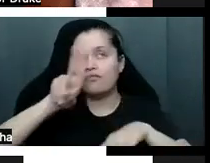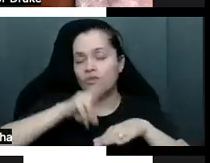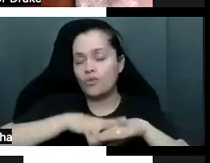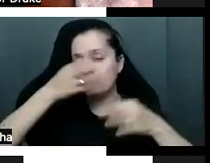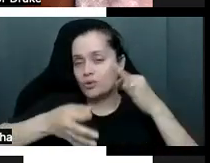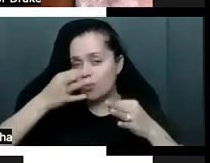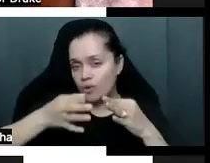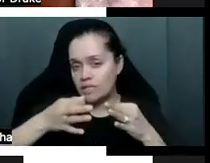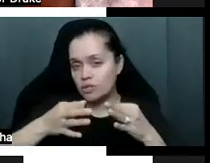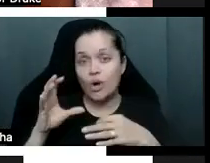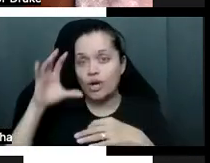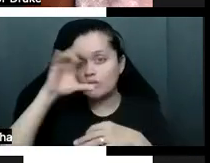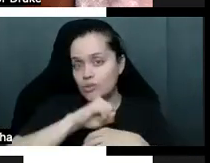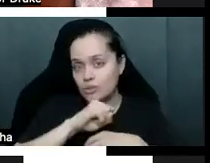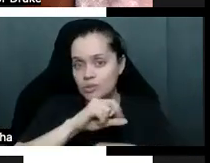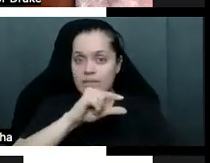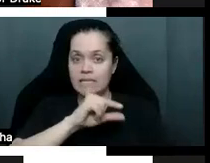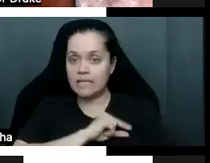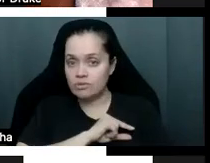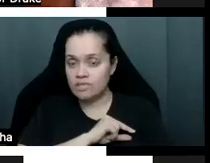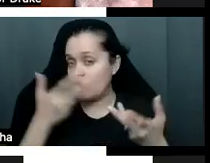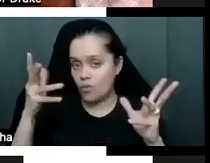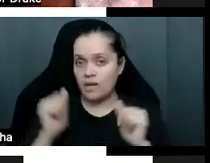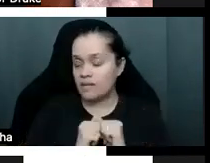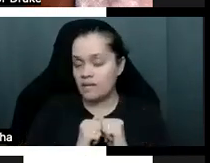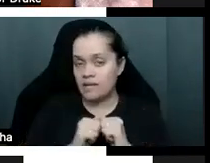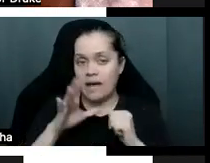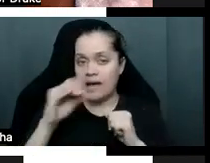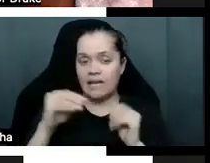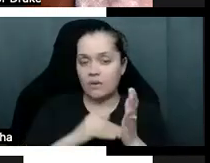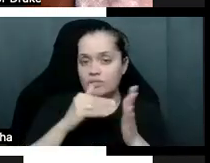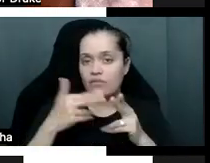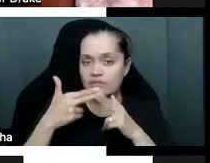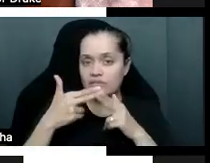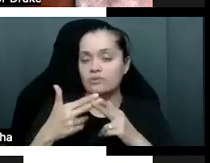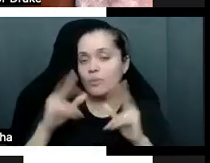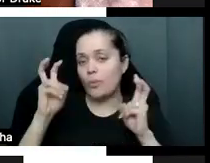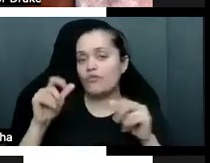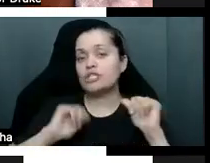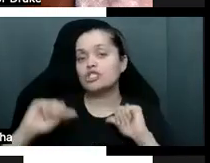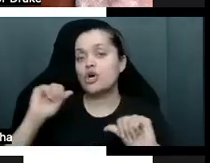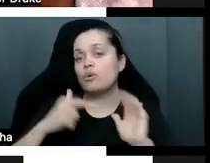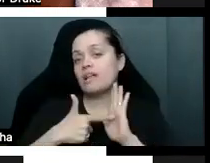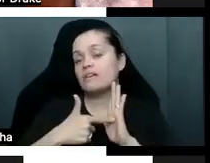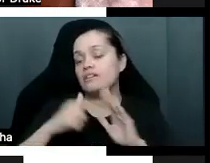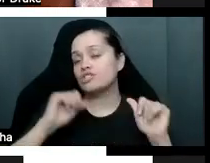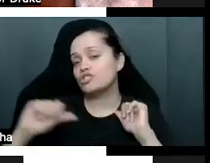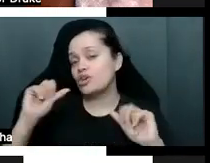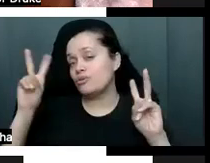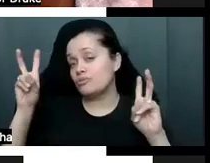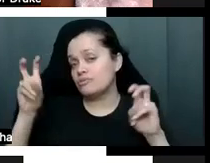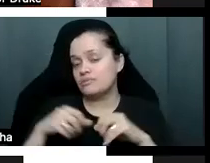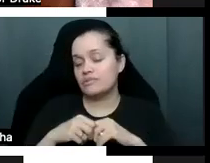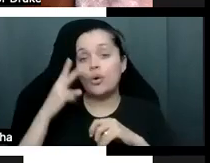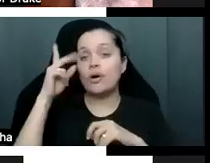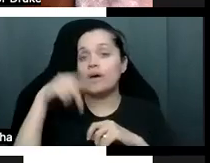you were assumed to be guilty, okay? And it was often called a show trial just to do something so it looked